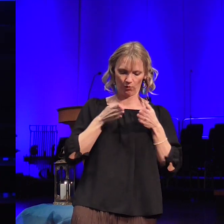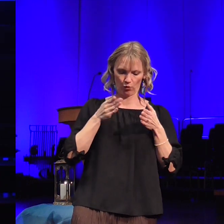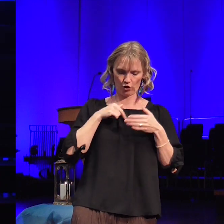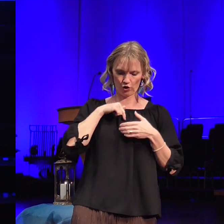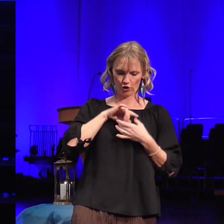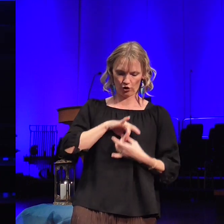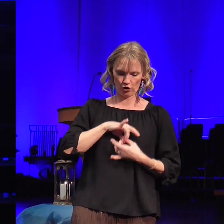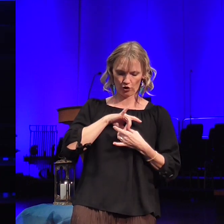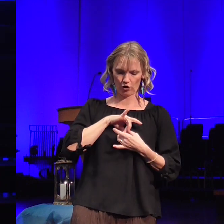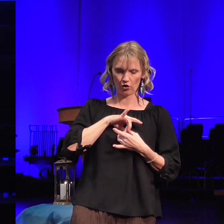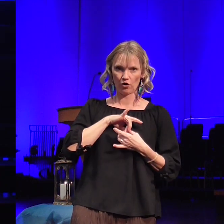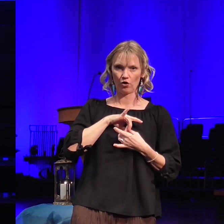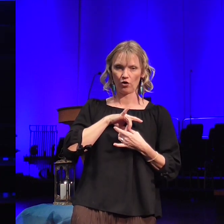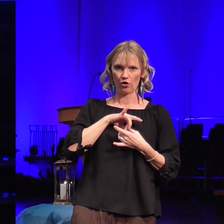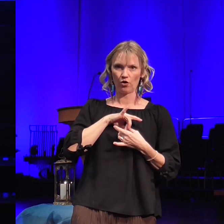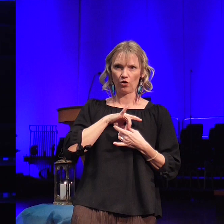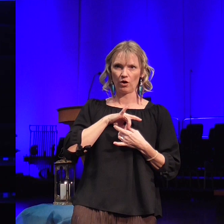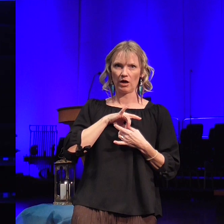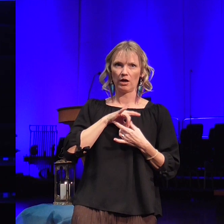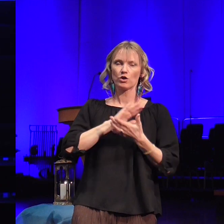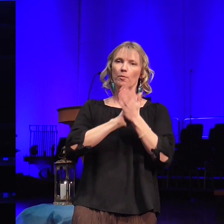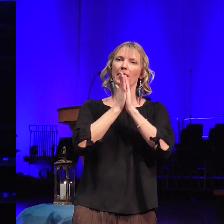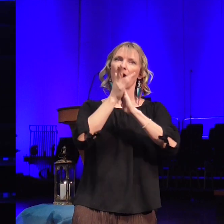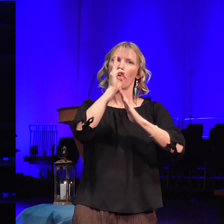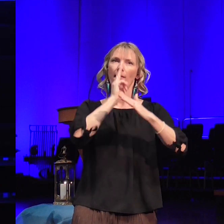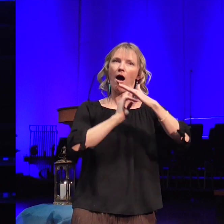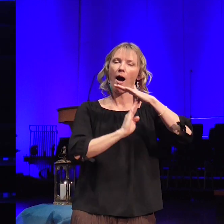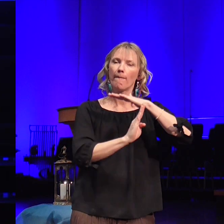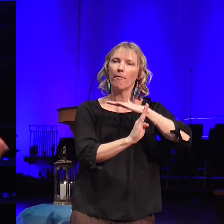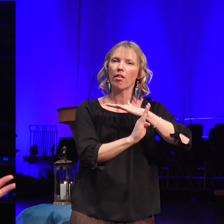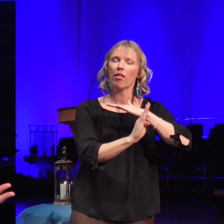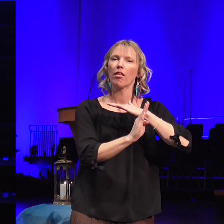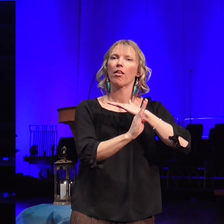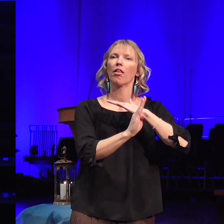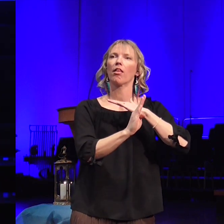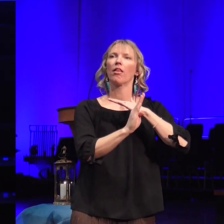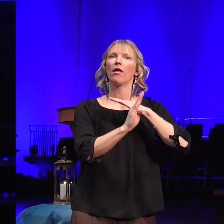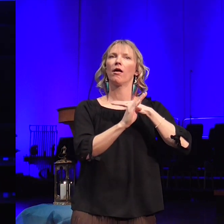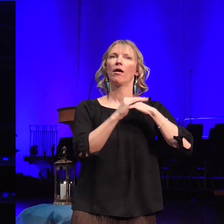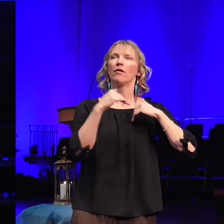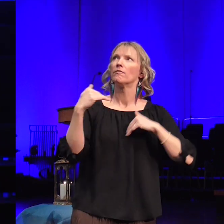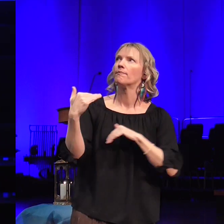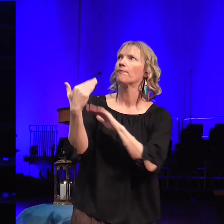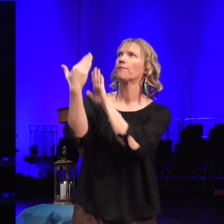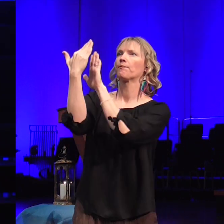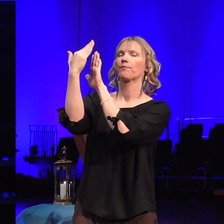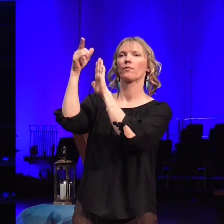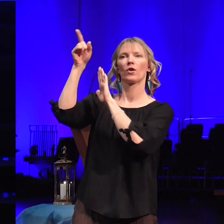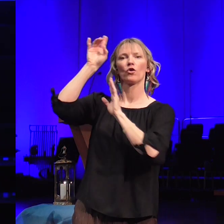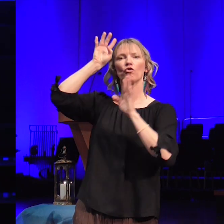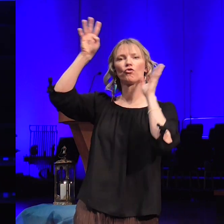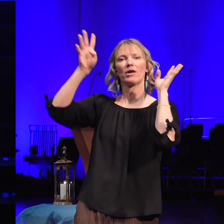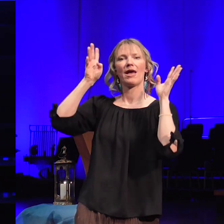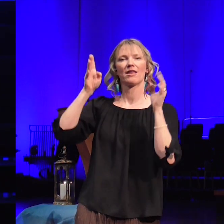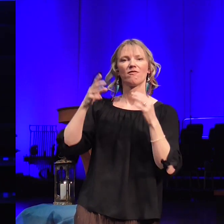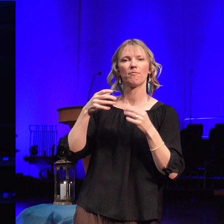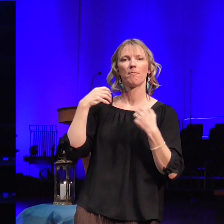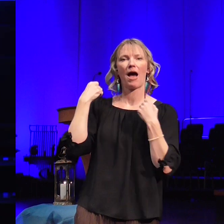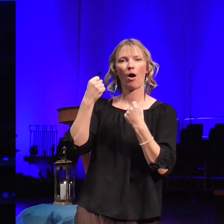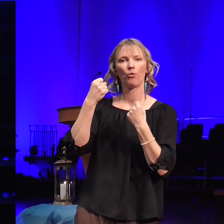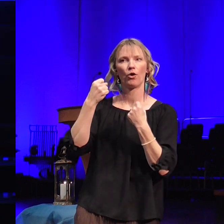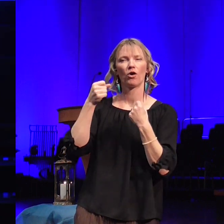that call to humble ourselves before a creative power, to let it